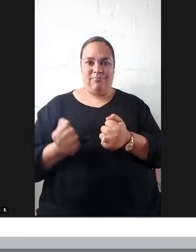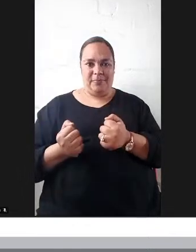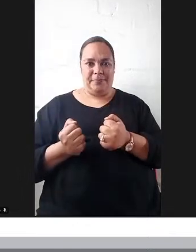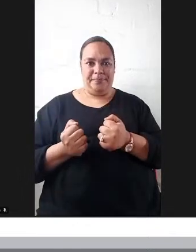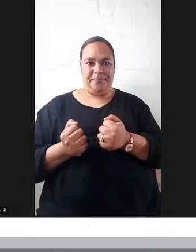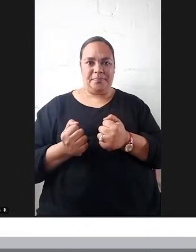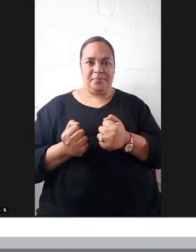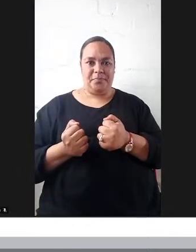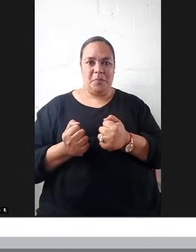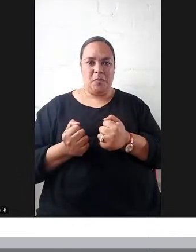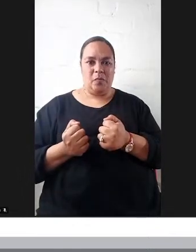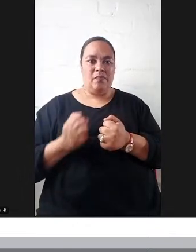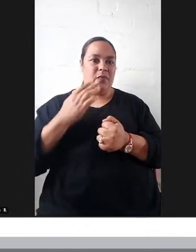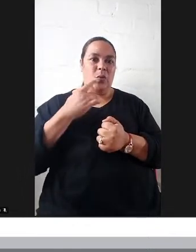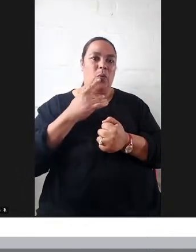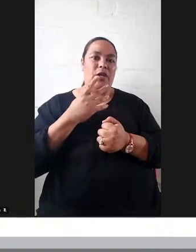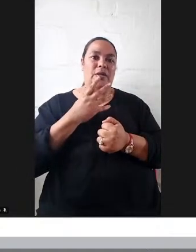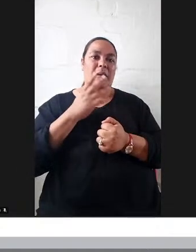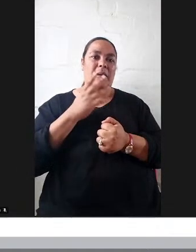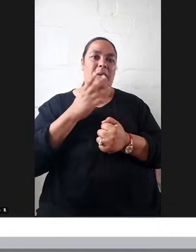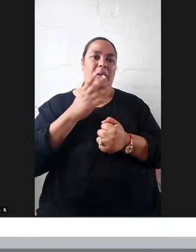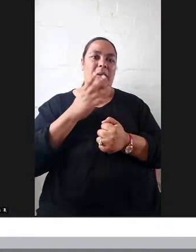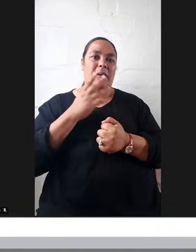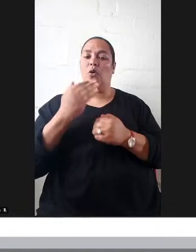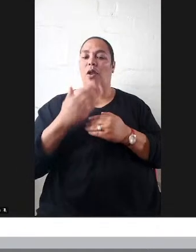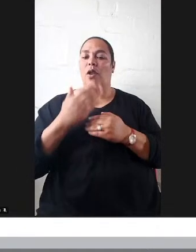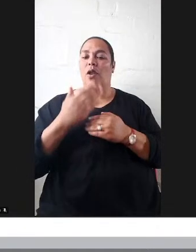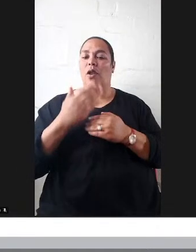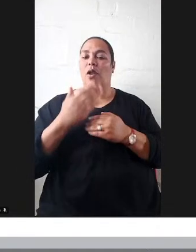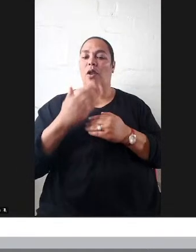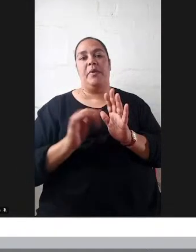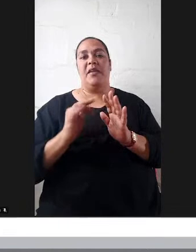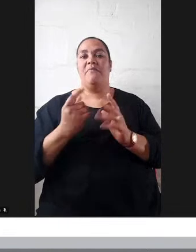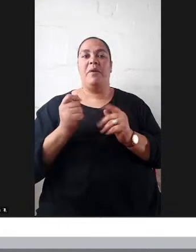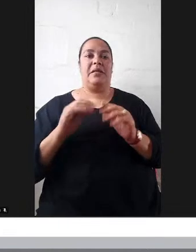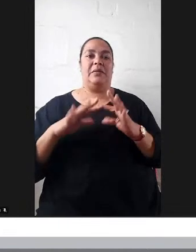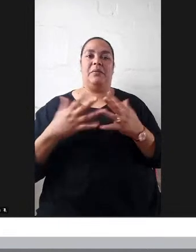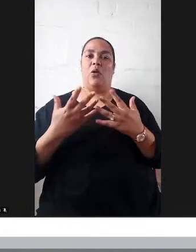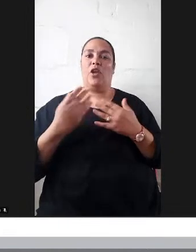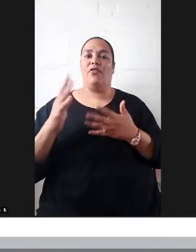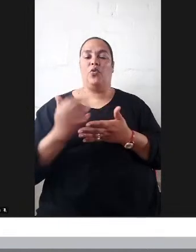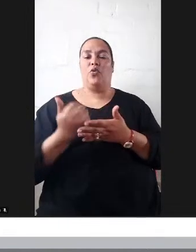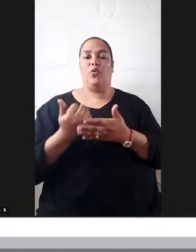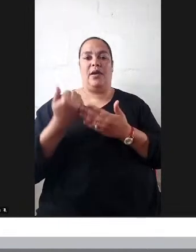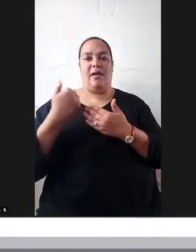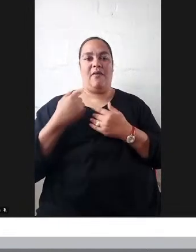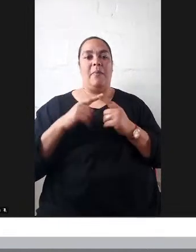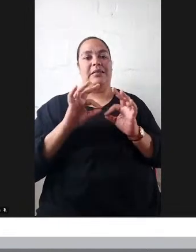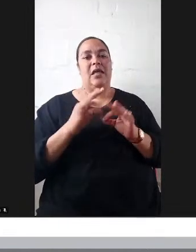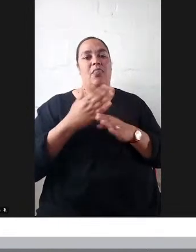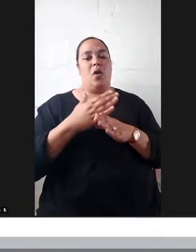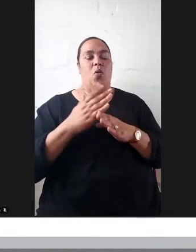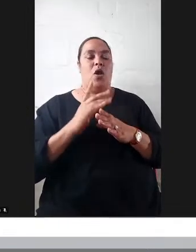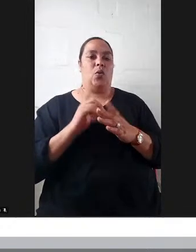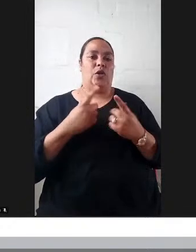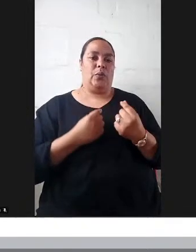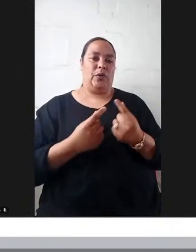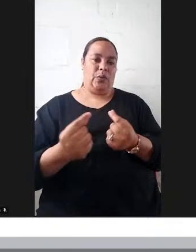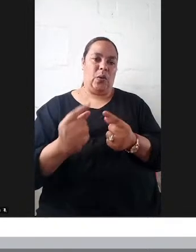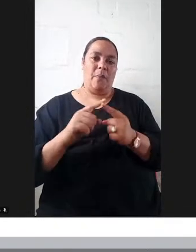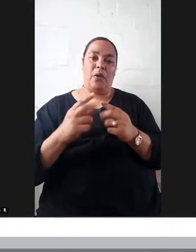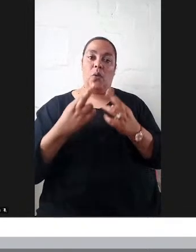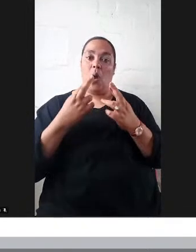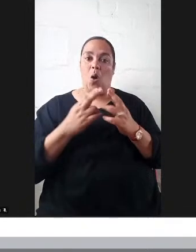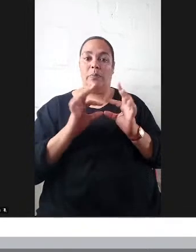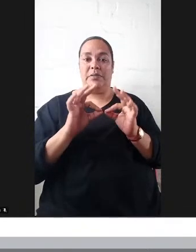when we're not going to have the money in the long term, if we're not going to have money in the long term to cover it. So that's the work that's underway. We're hoping to have that new framework